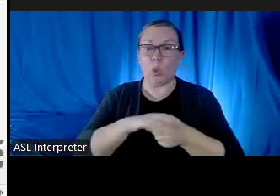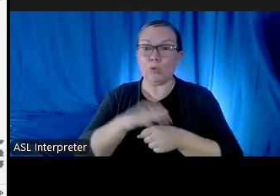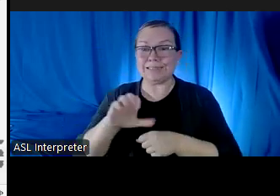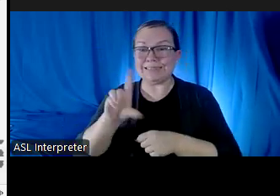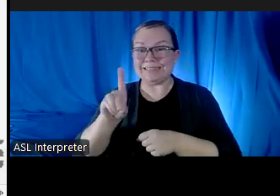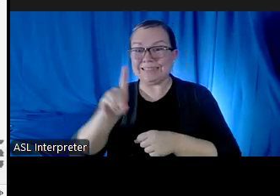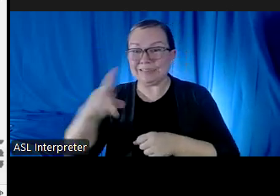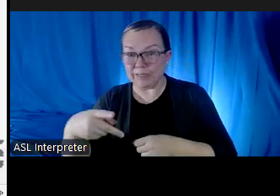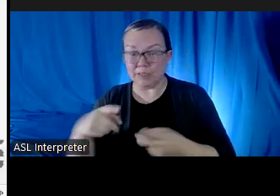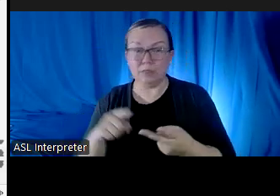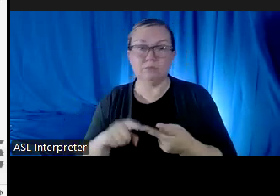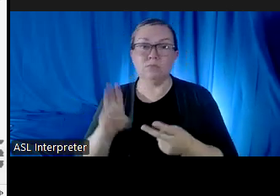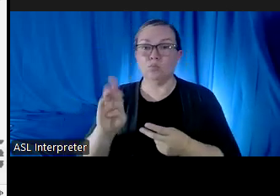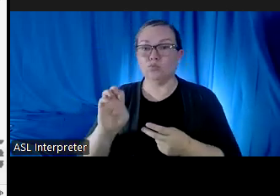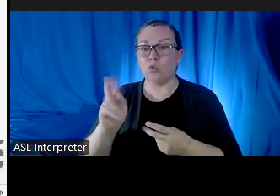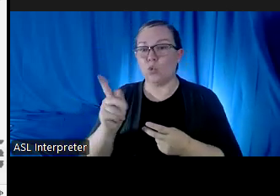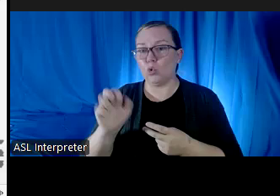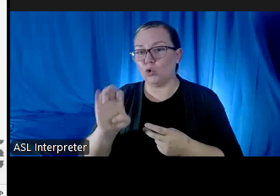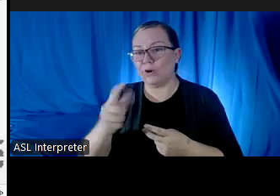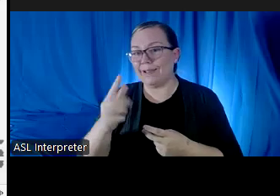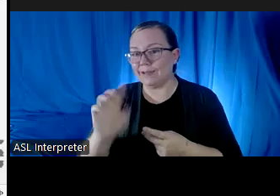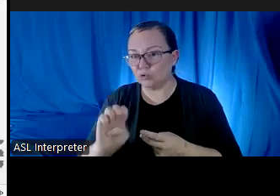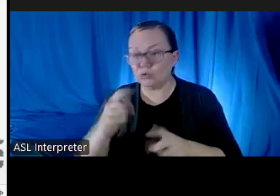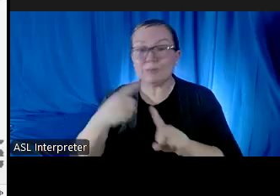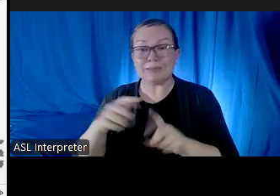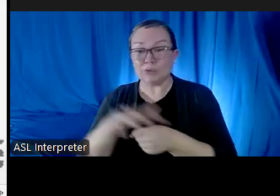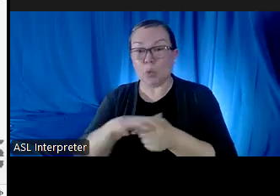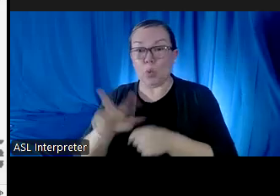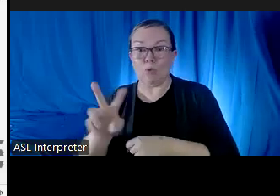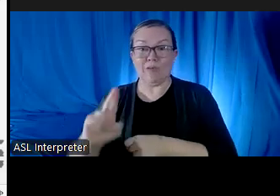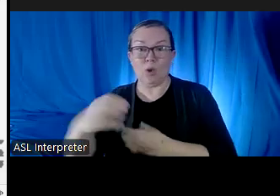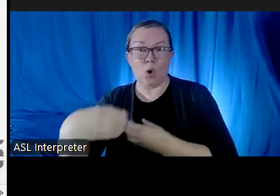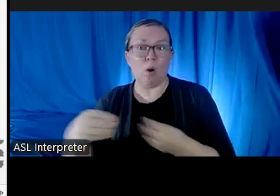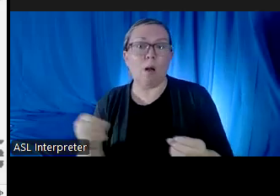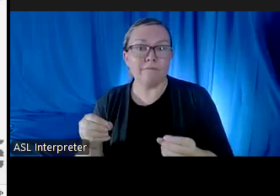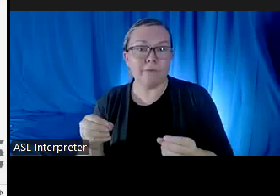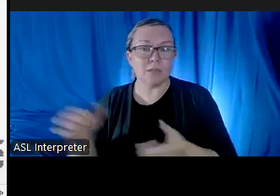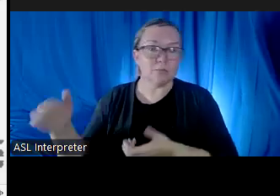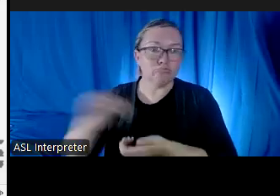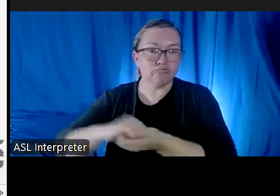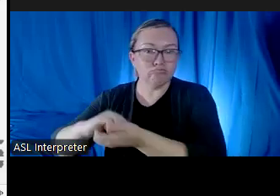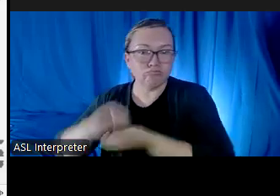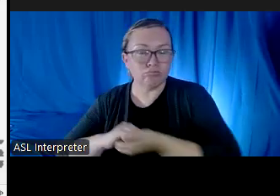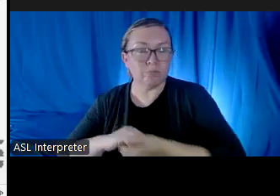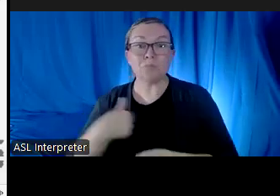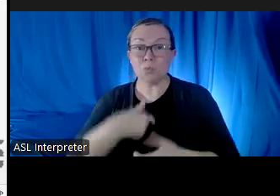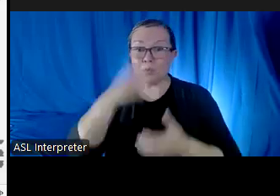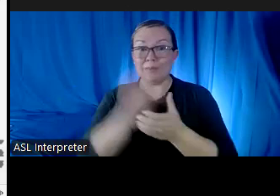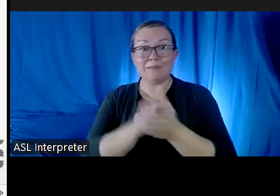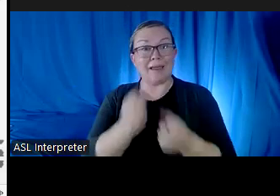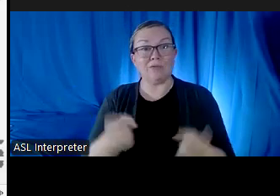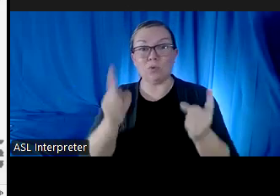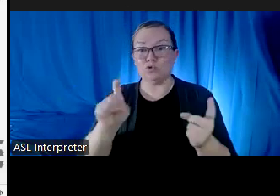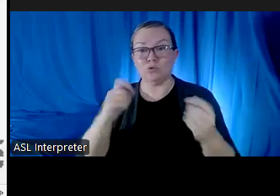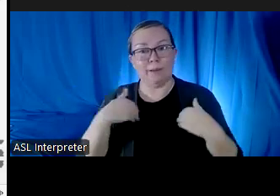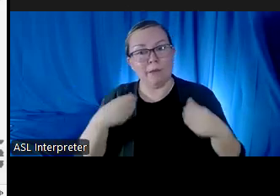and our brokerage, as well as our local VR office. Premier believes everyone should be given the opportunity to